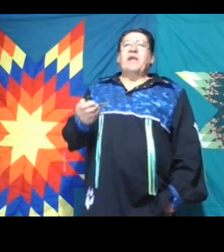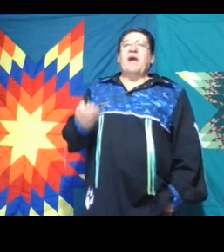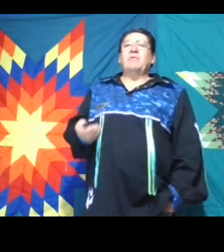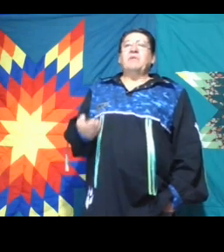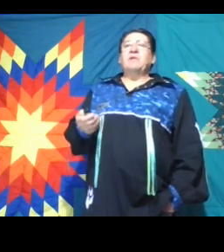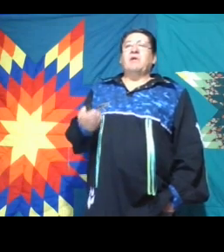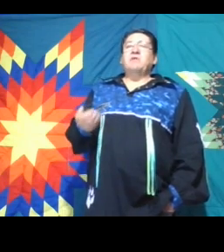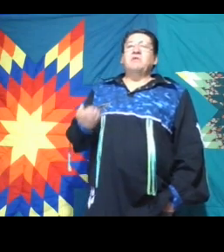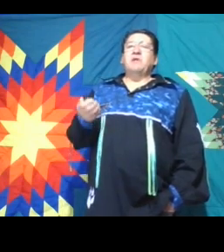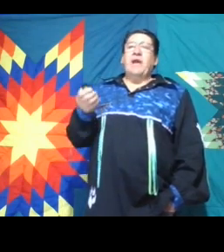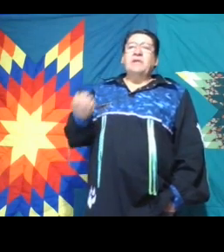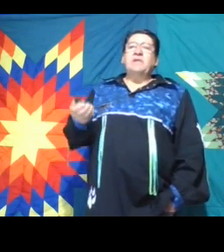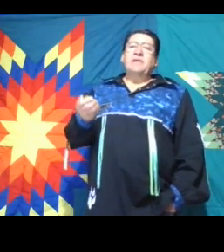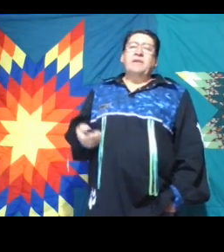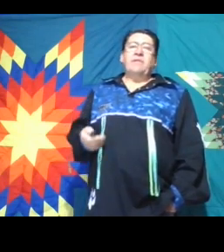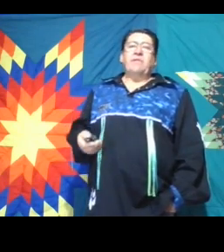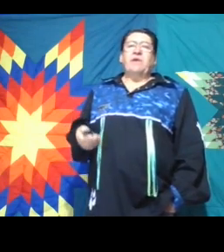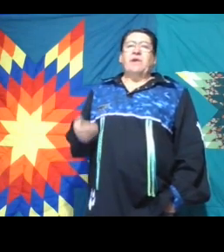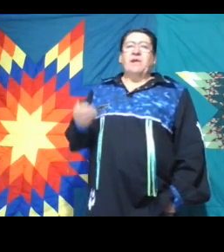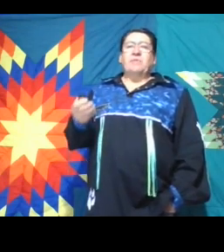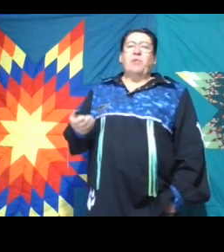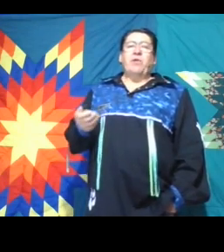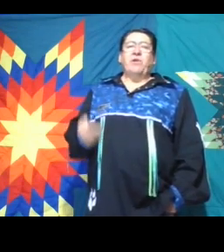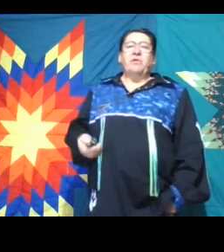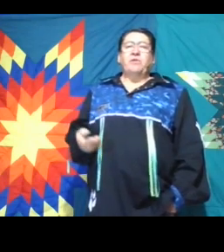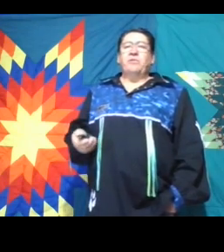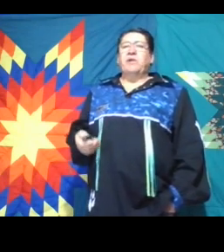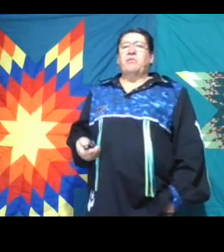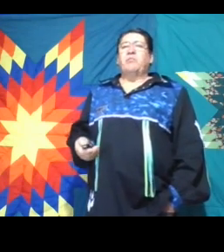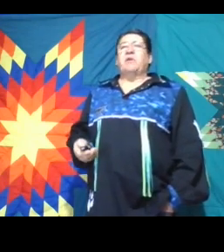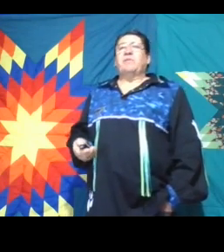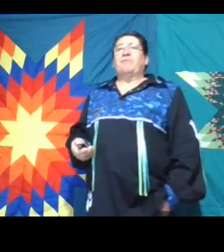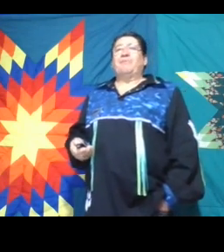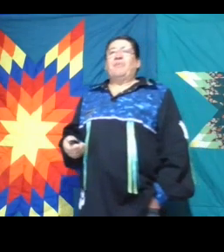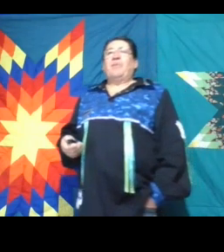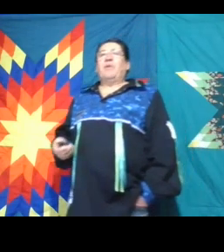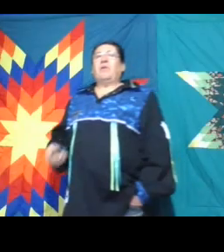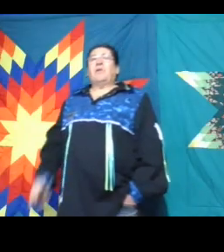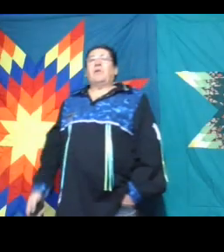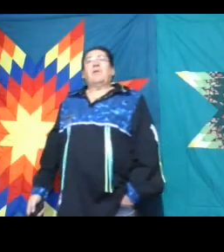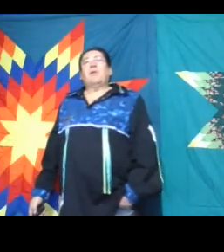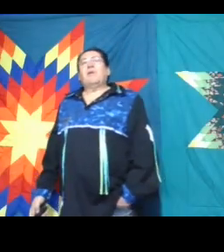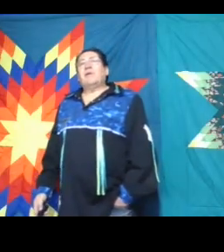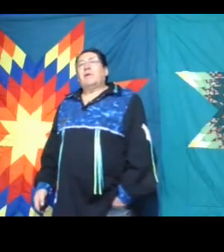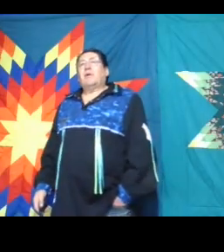break down this cultural insensitivity as a barrier to recruitment.